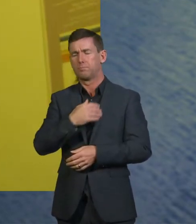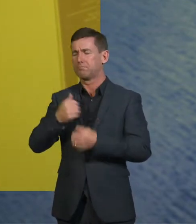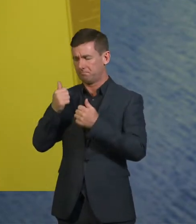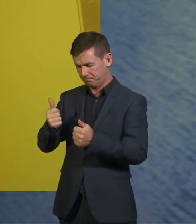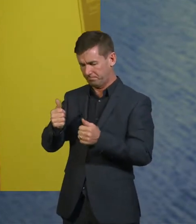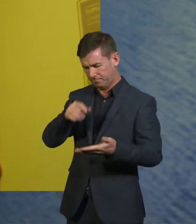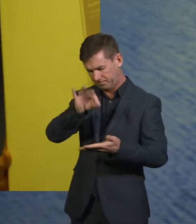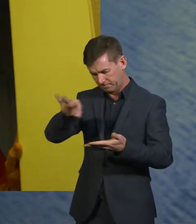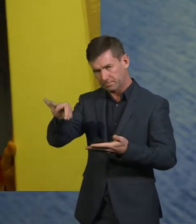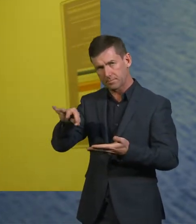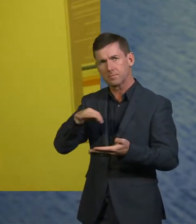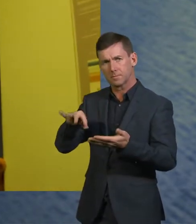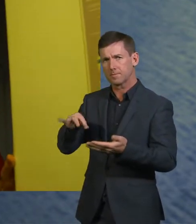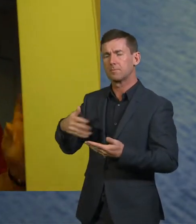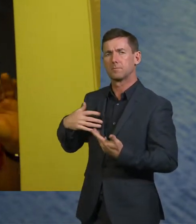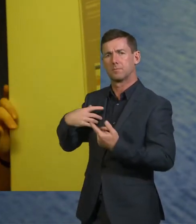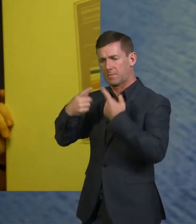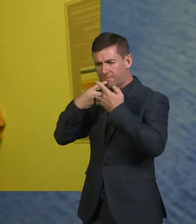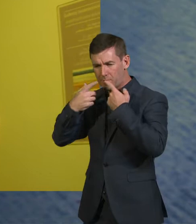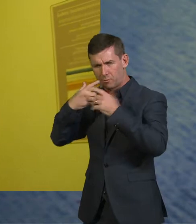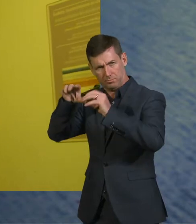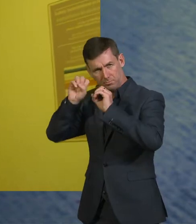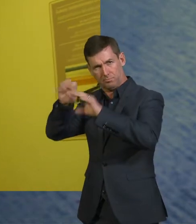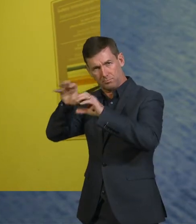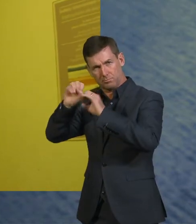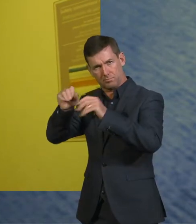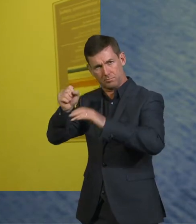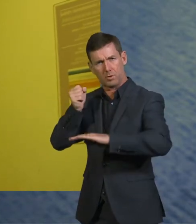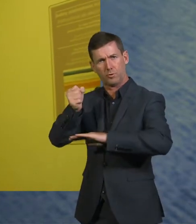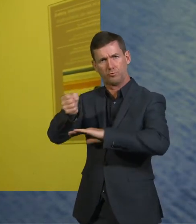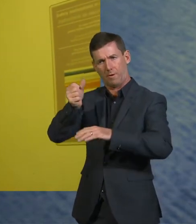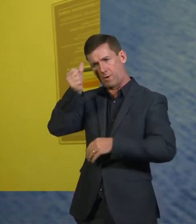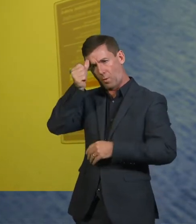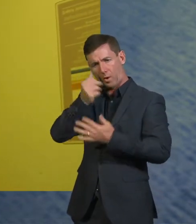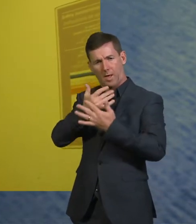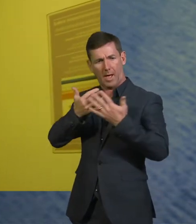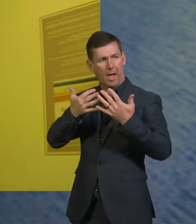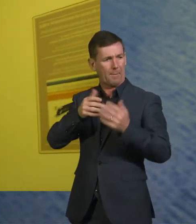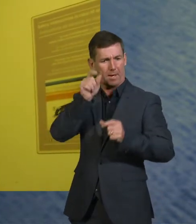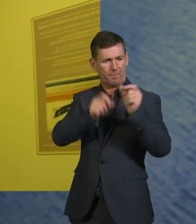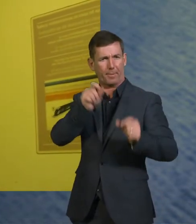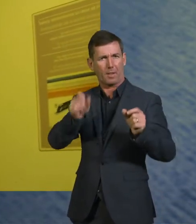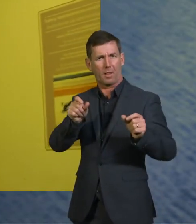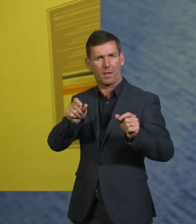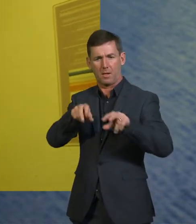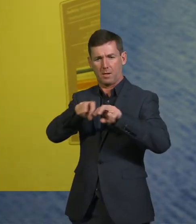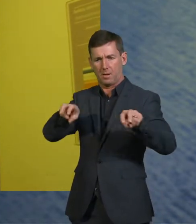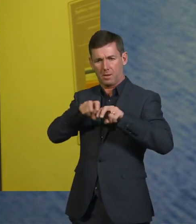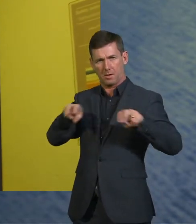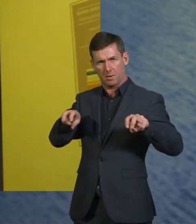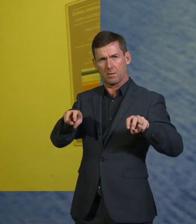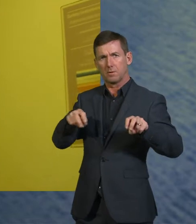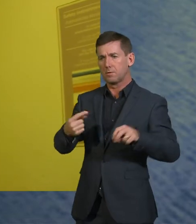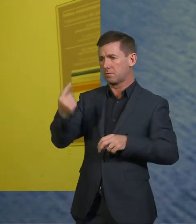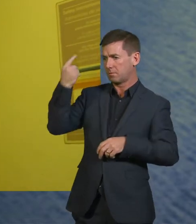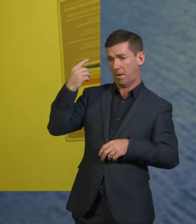So that's the status given to the driver, just to let them know, obviously, how many passengers are in the back. And if there's anyone actually on the rear rakes